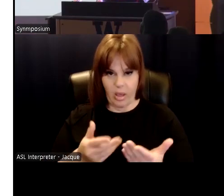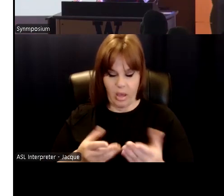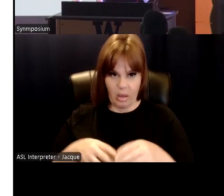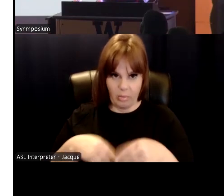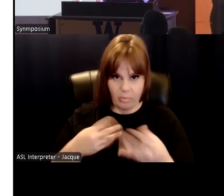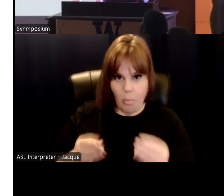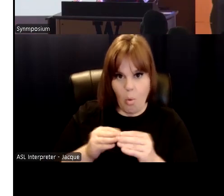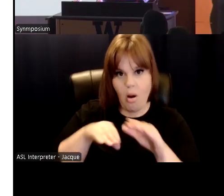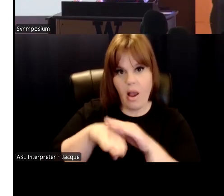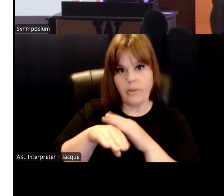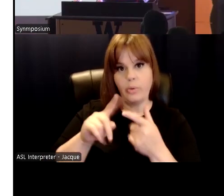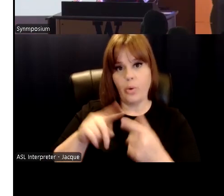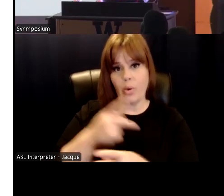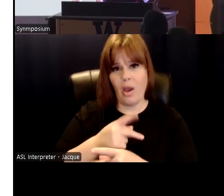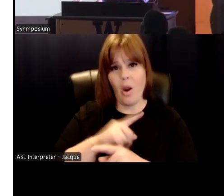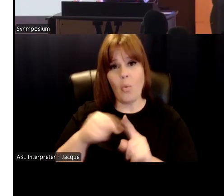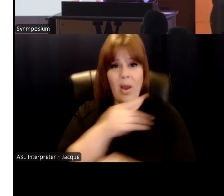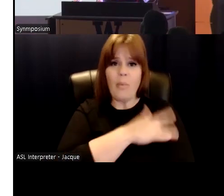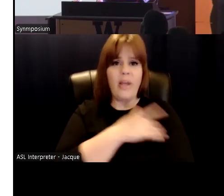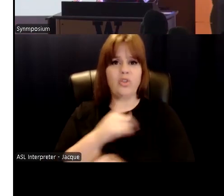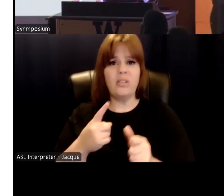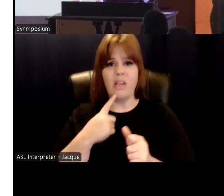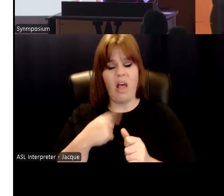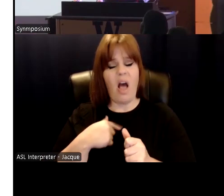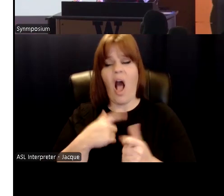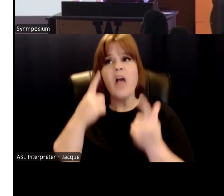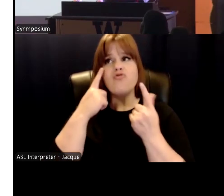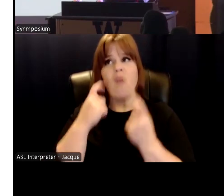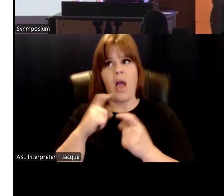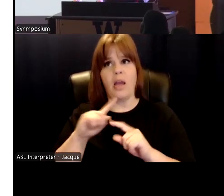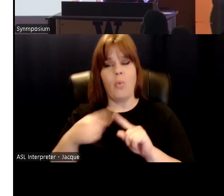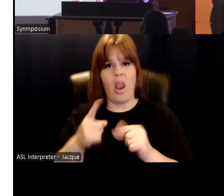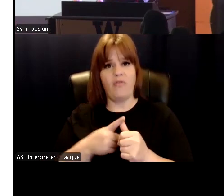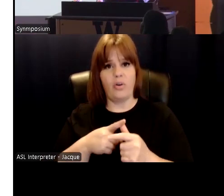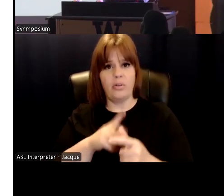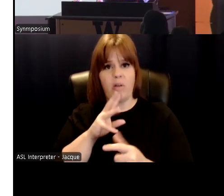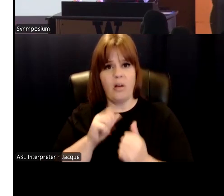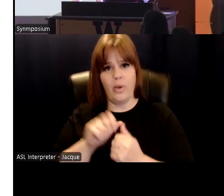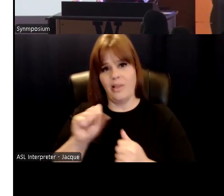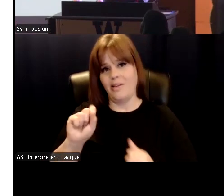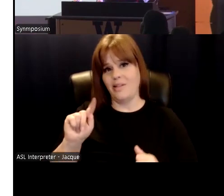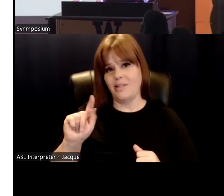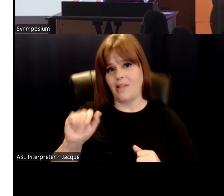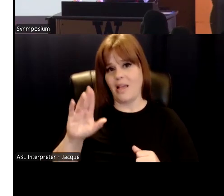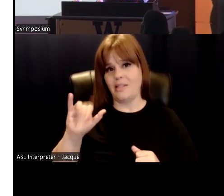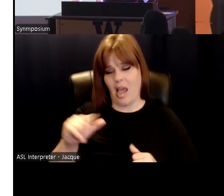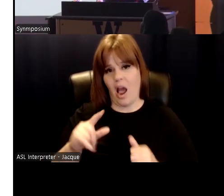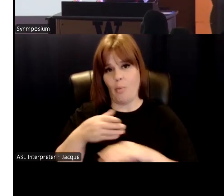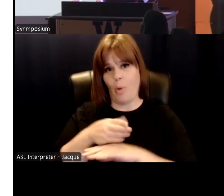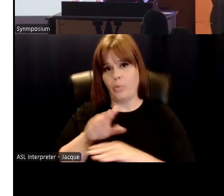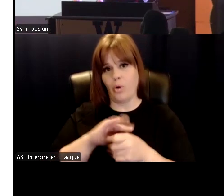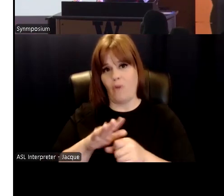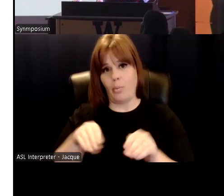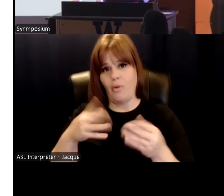patient said, "I cried when I first talked to Stacy, our post-COVID recovery provider, on the phone because she